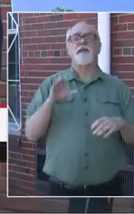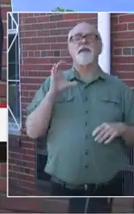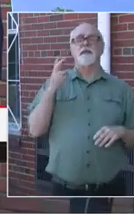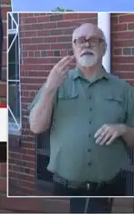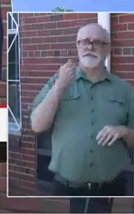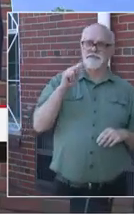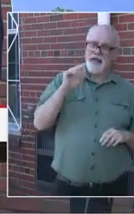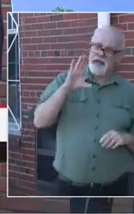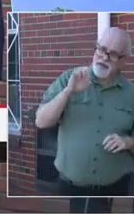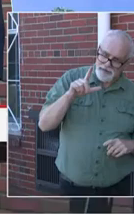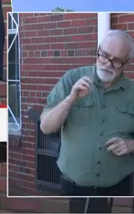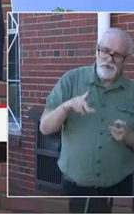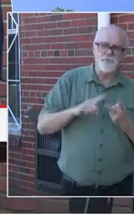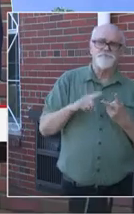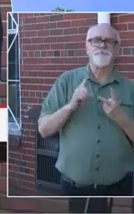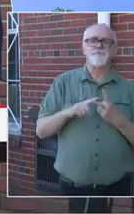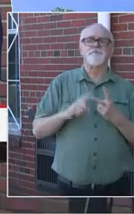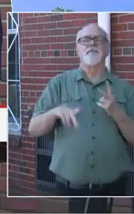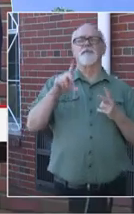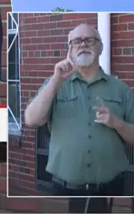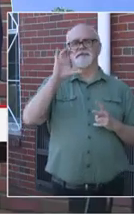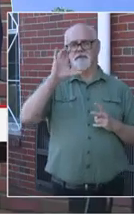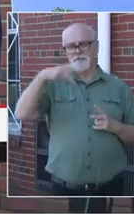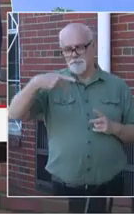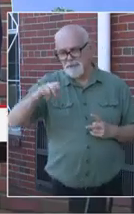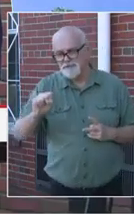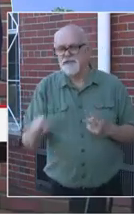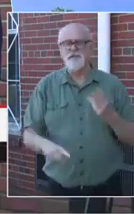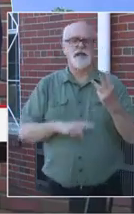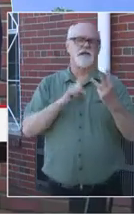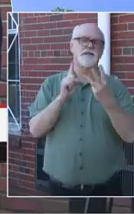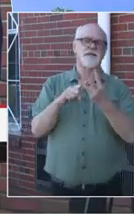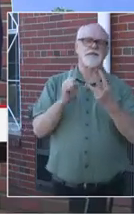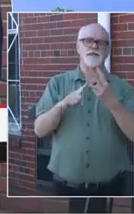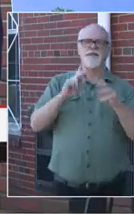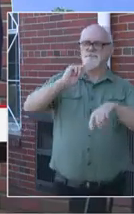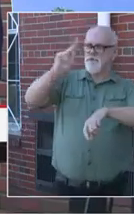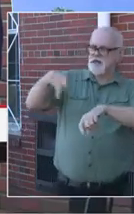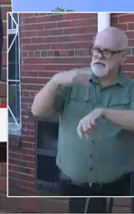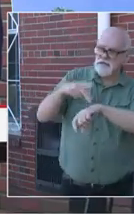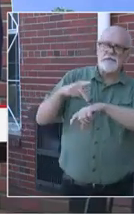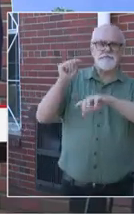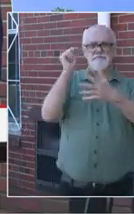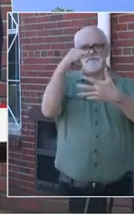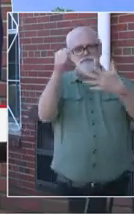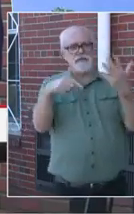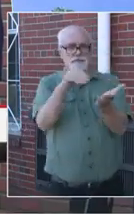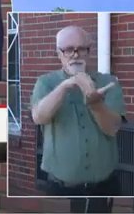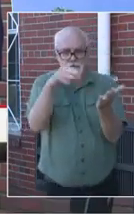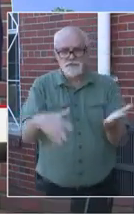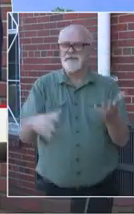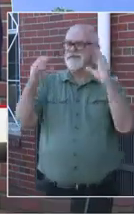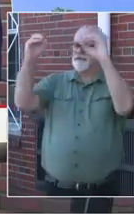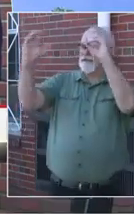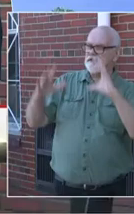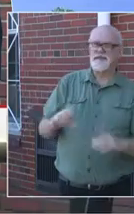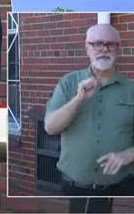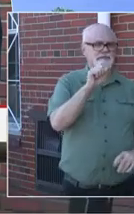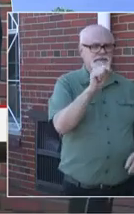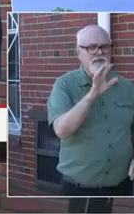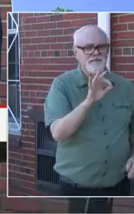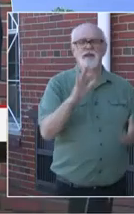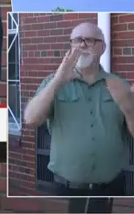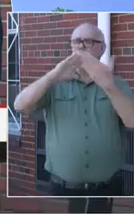DCPS. I want to thank Principal Jenkins, the teachers, the students, the school, the ANC, and our neighbors. It isn't easy when you're doing construction,